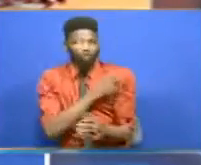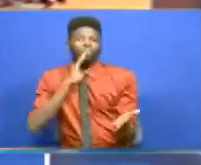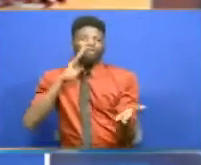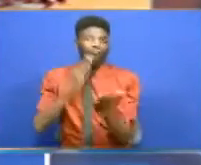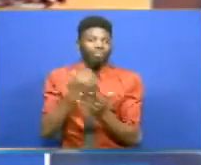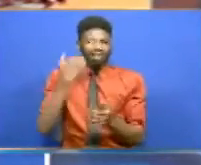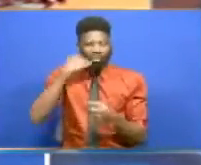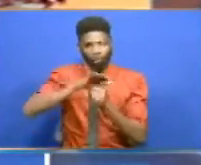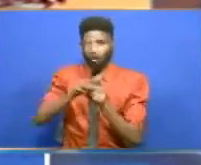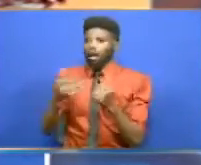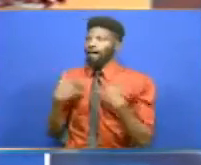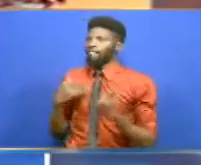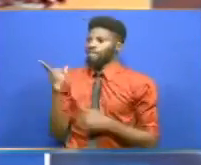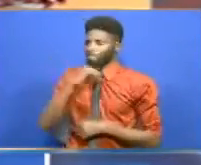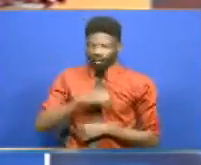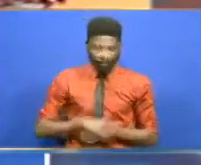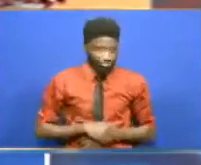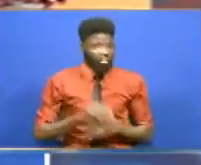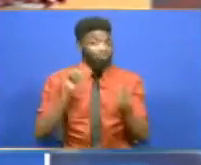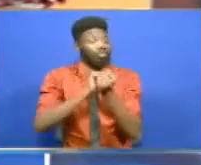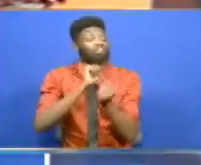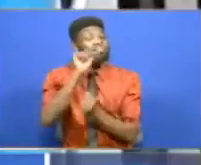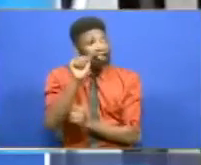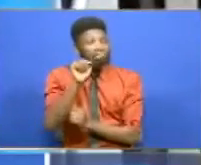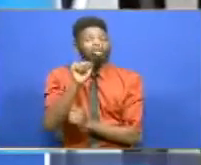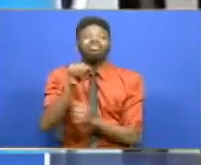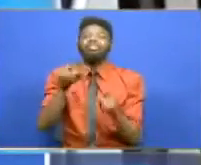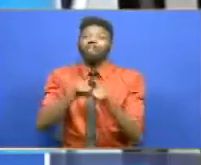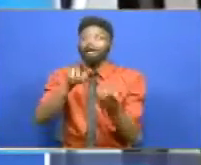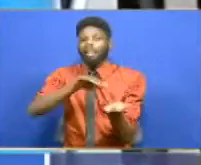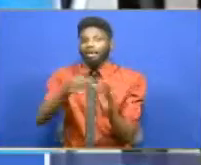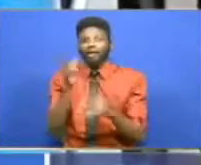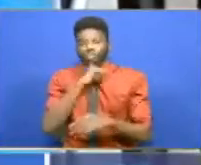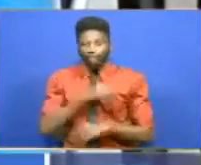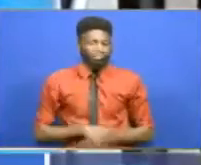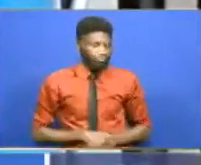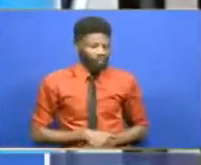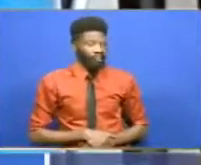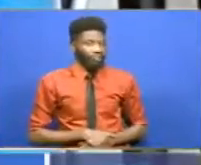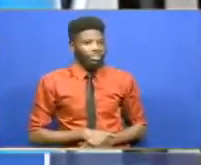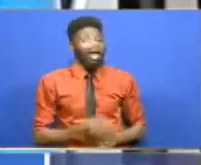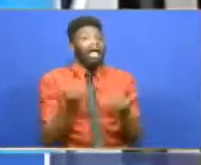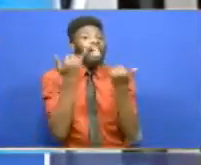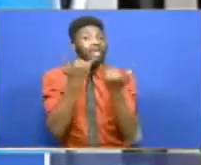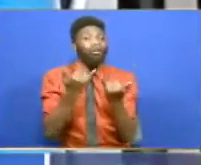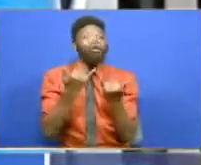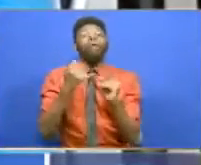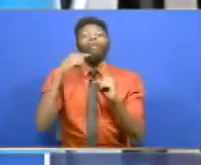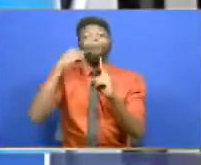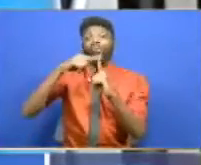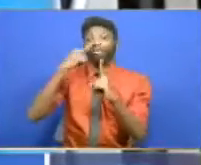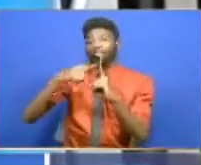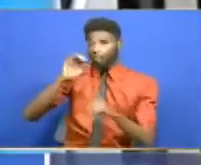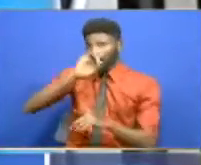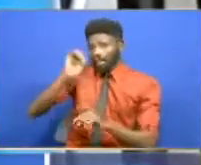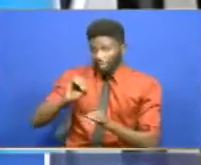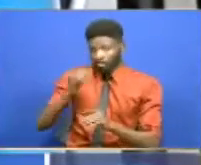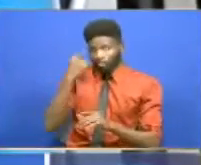hivyo, huku 15 wakiaga dunia. This puts the positivity rate for the healthcare workers